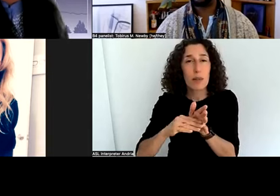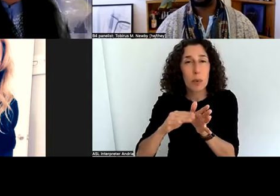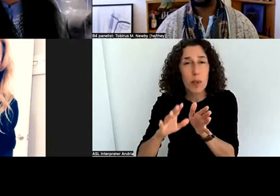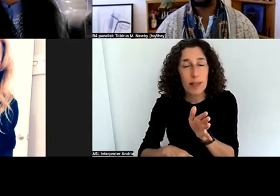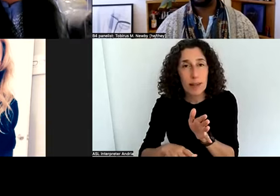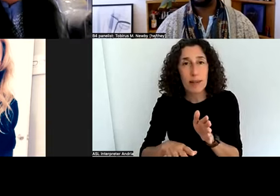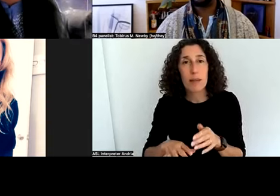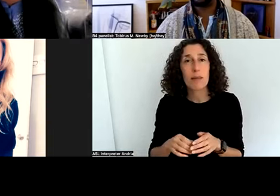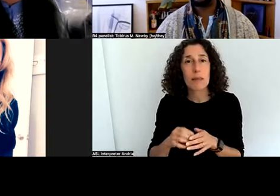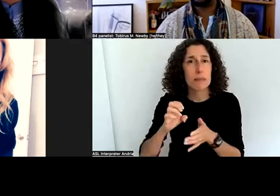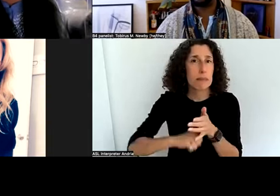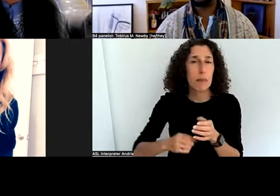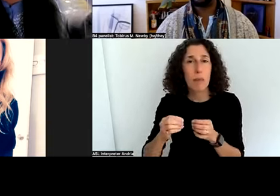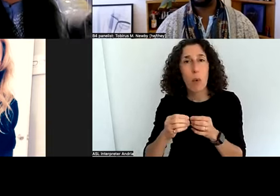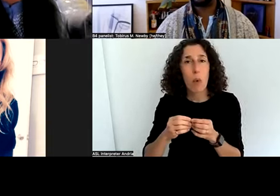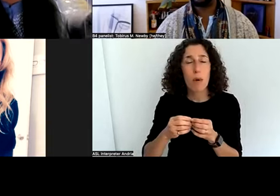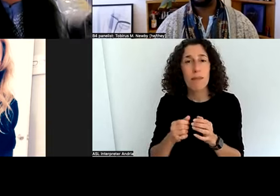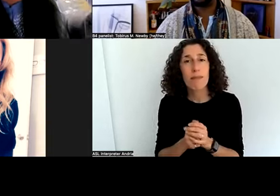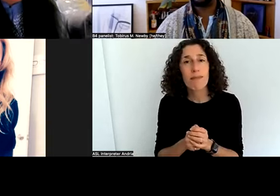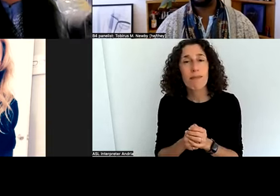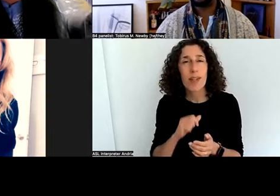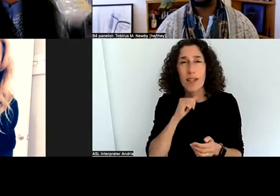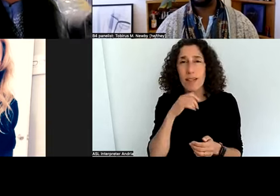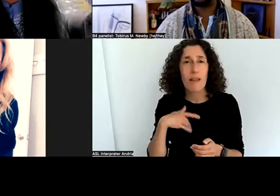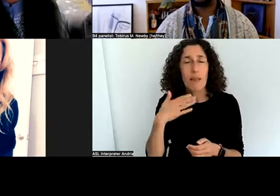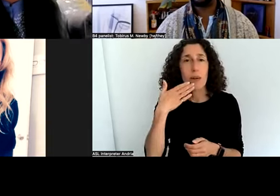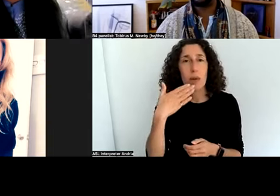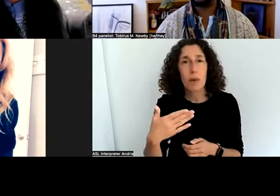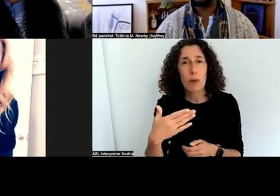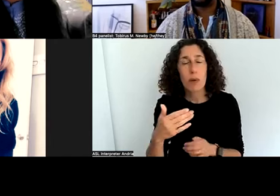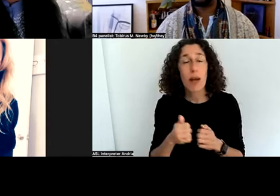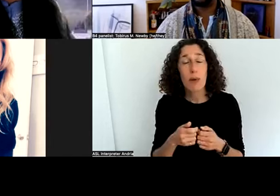we really thinking about reinvesting in